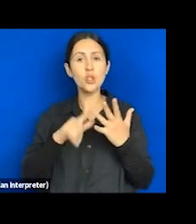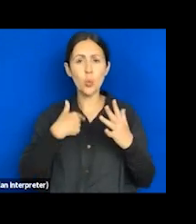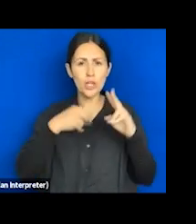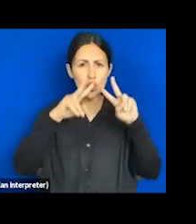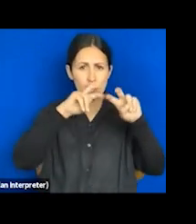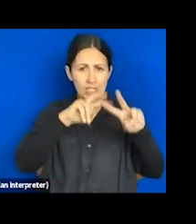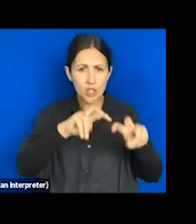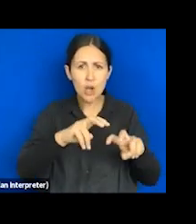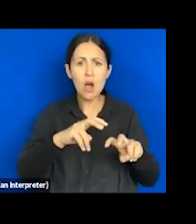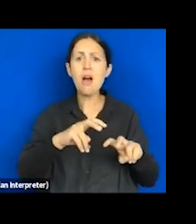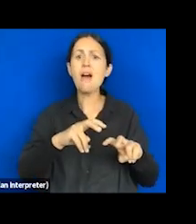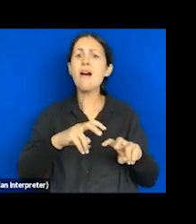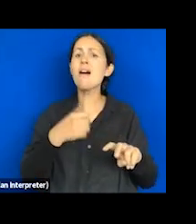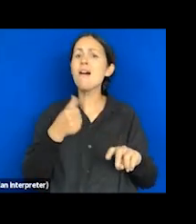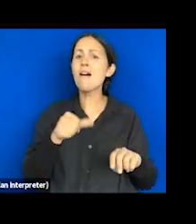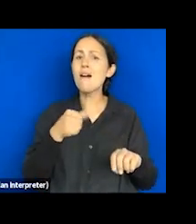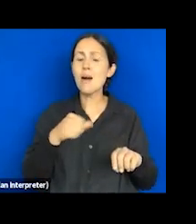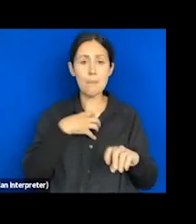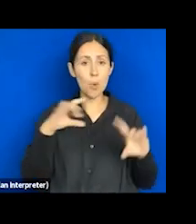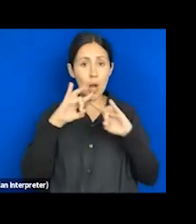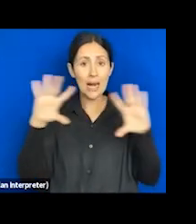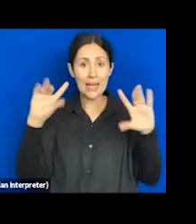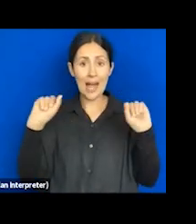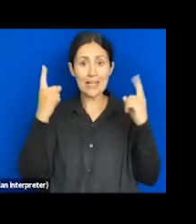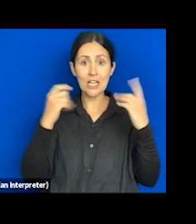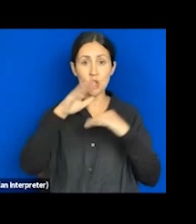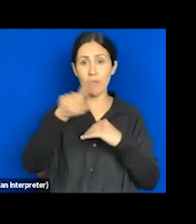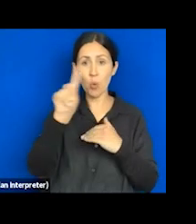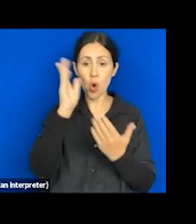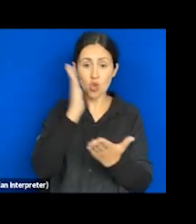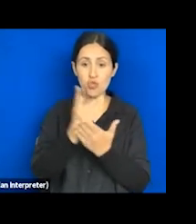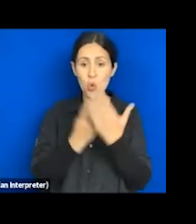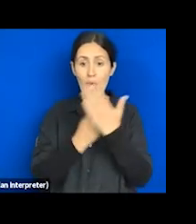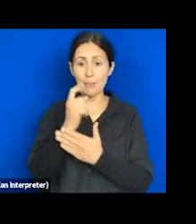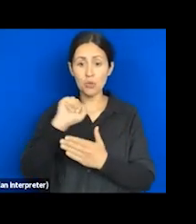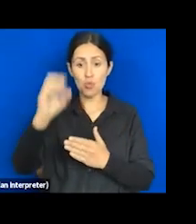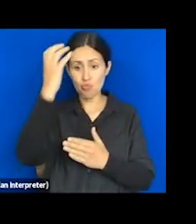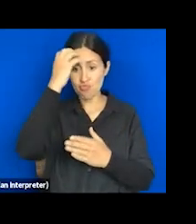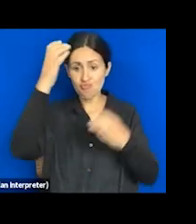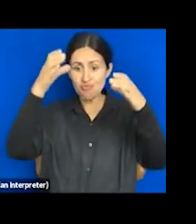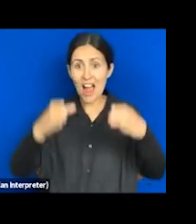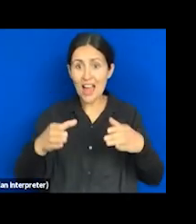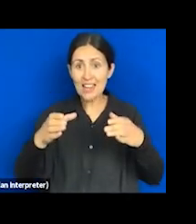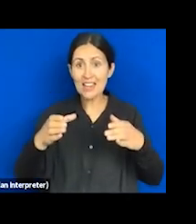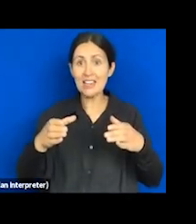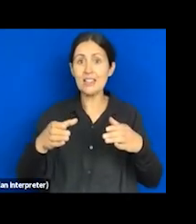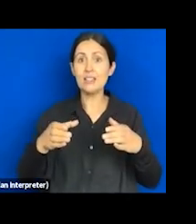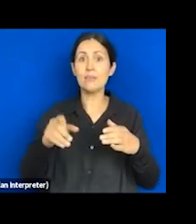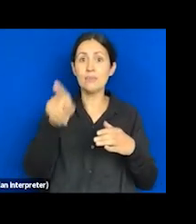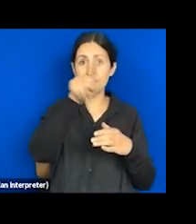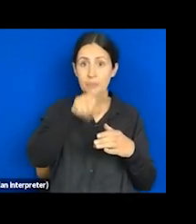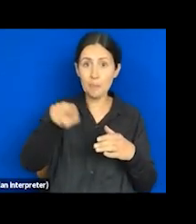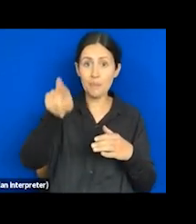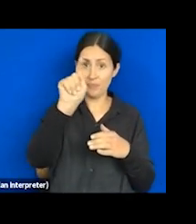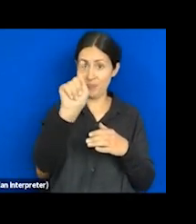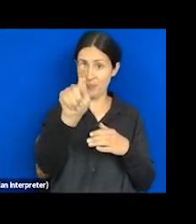a clearer picture of what's going on. We see that under the psychedelic, this globally coherent brain